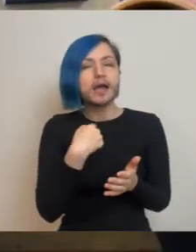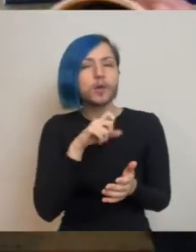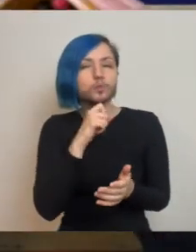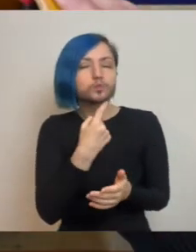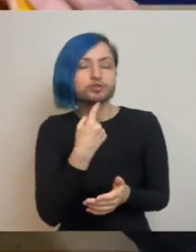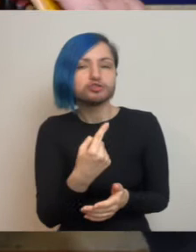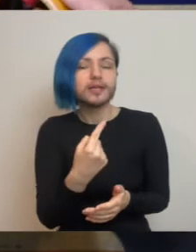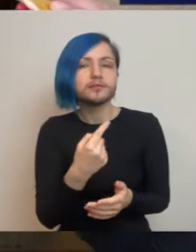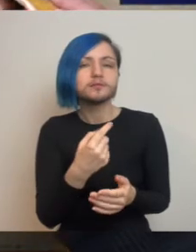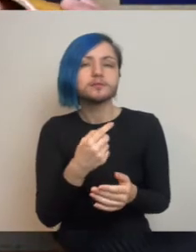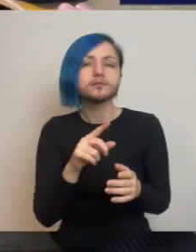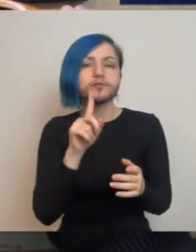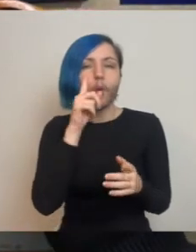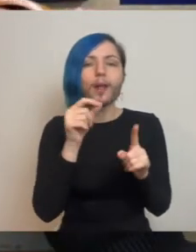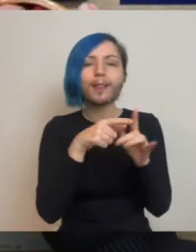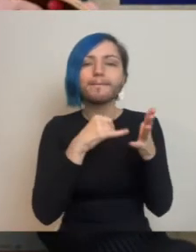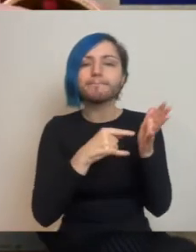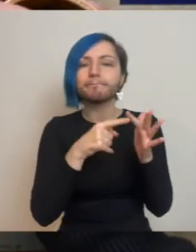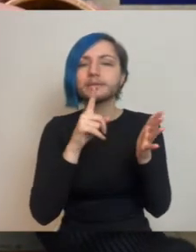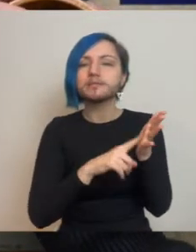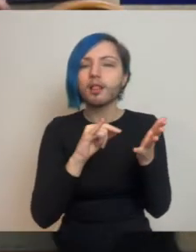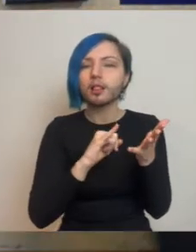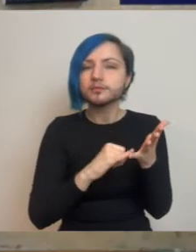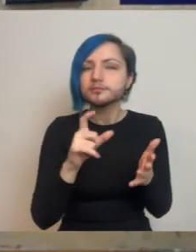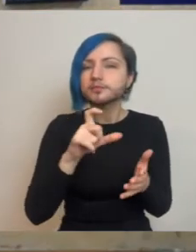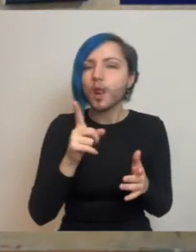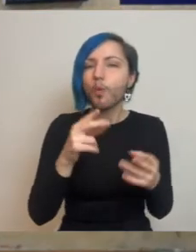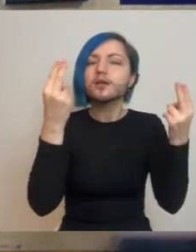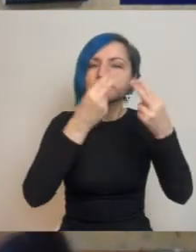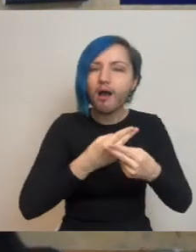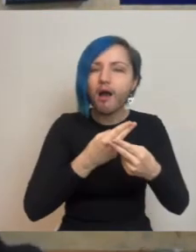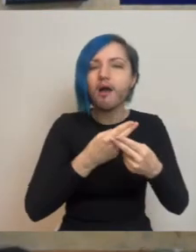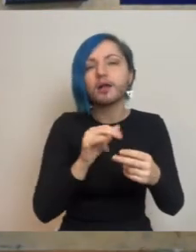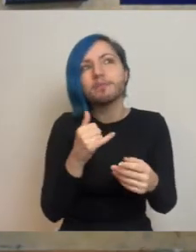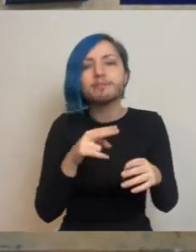pastel, so maybe like a dark blue or a black.